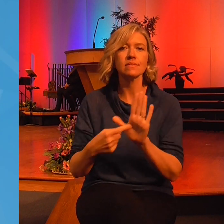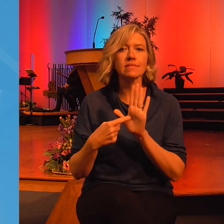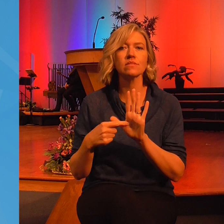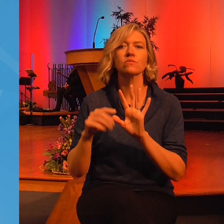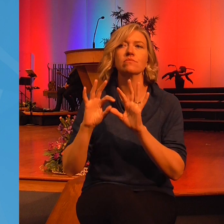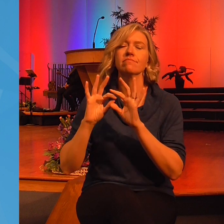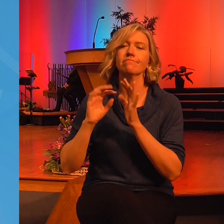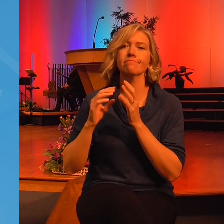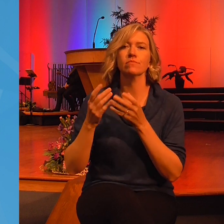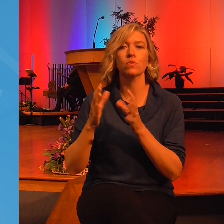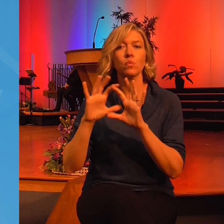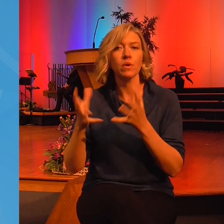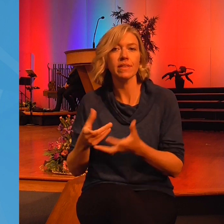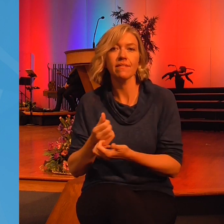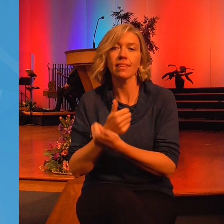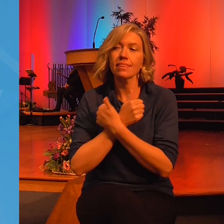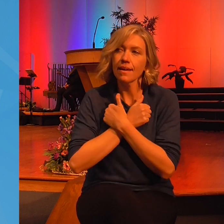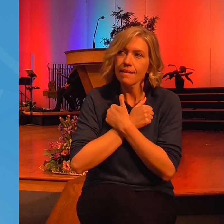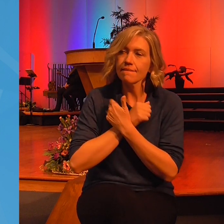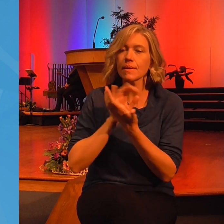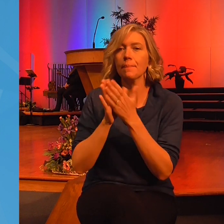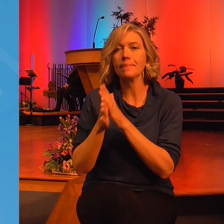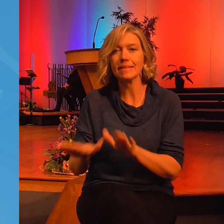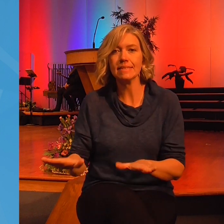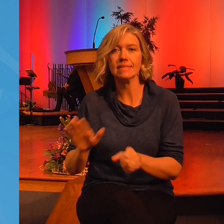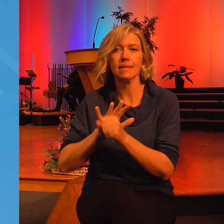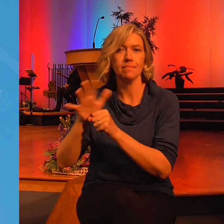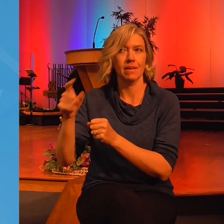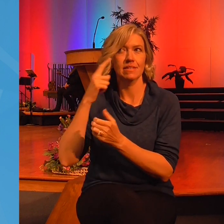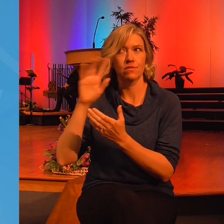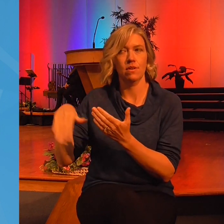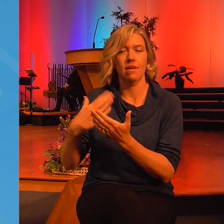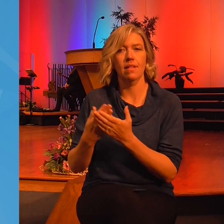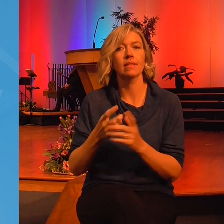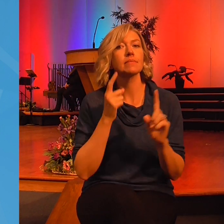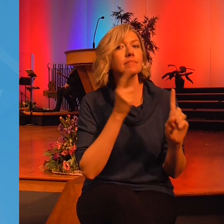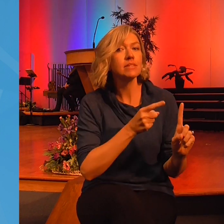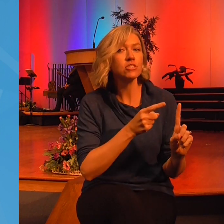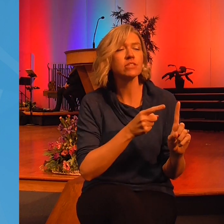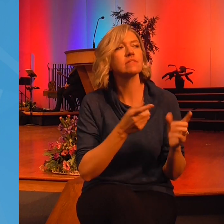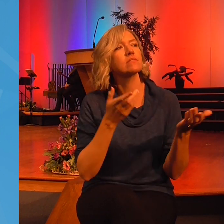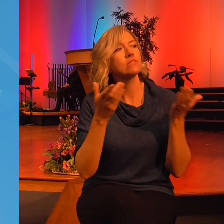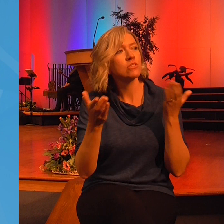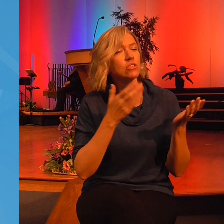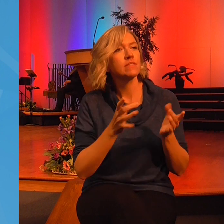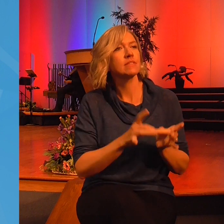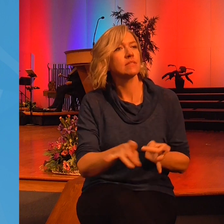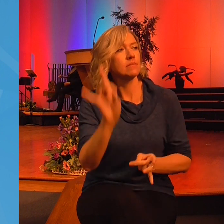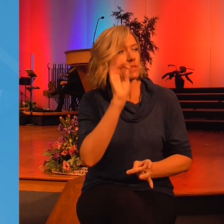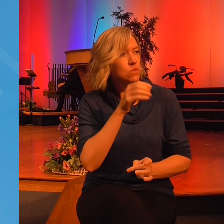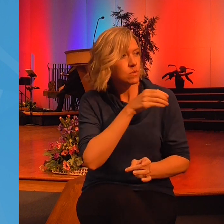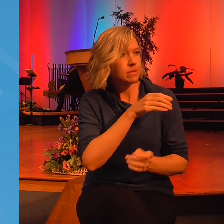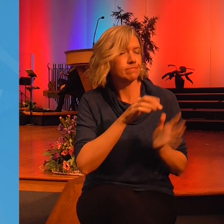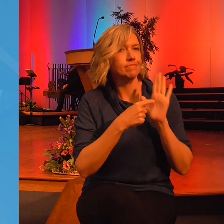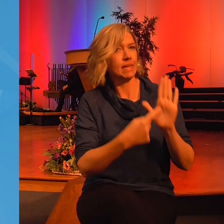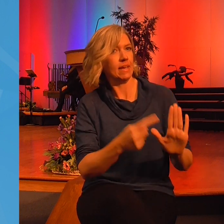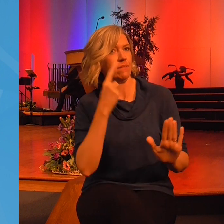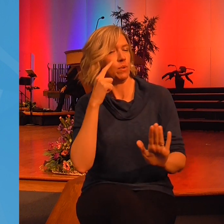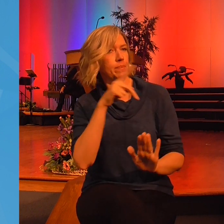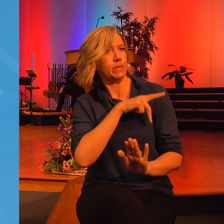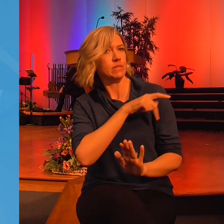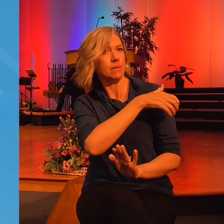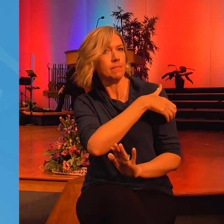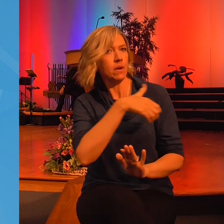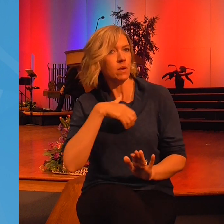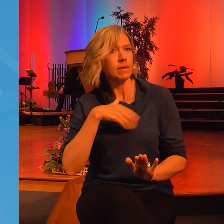revealed, a world of love, peace, and abundance for all. And our mission, to serve as a spiritual beacon for